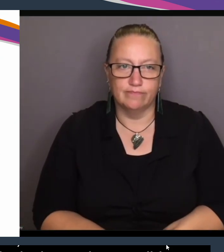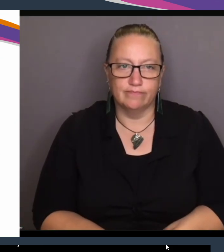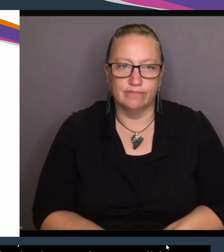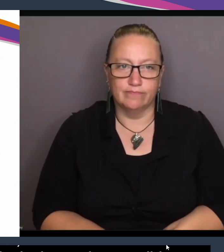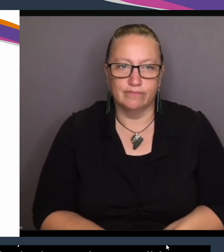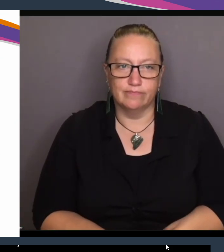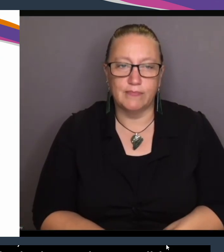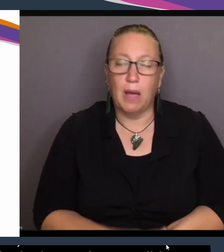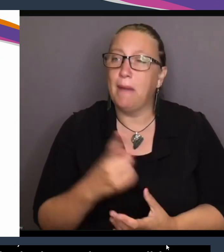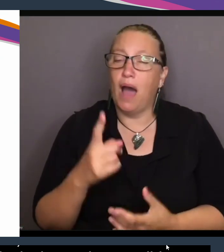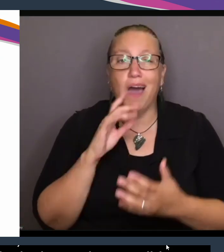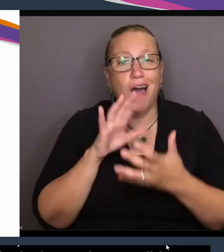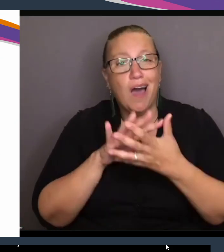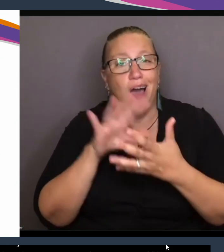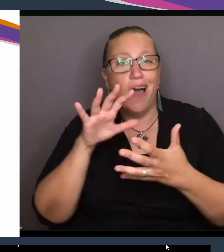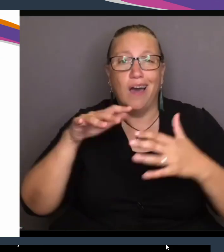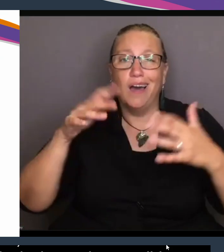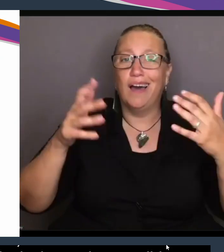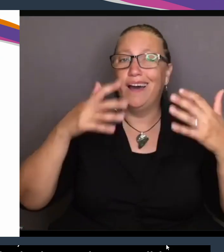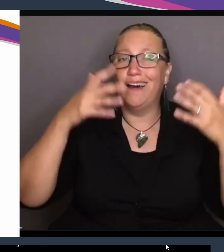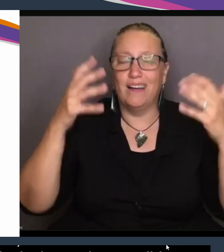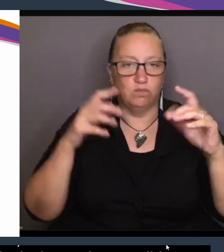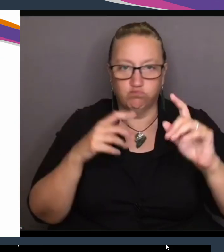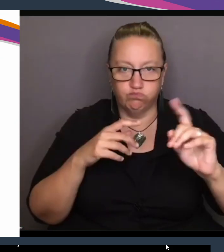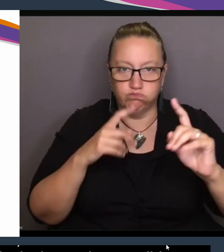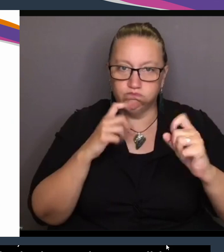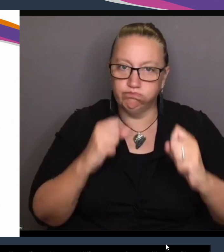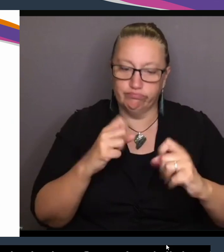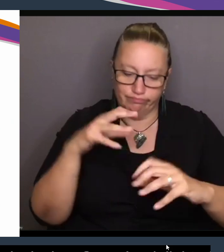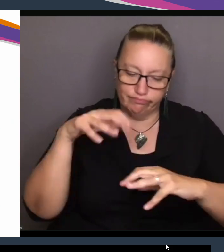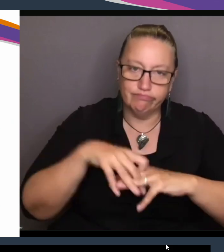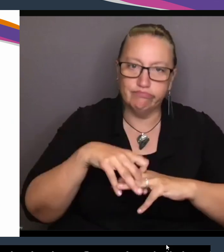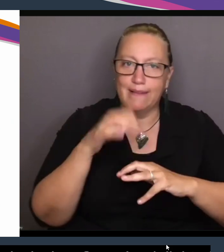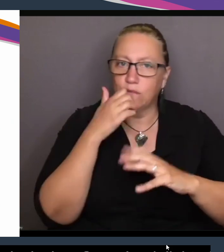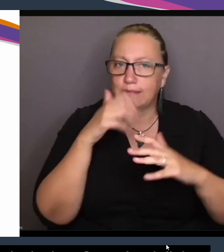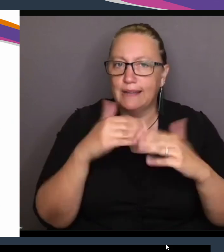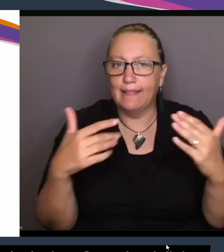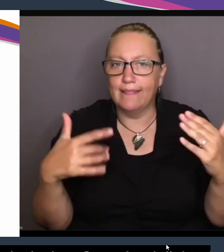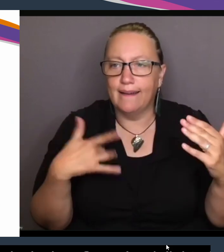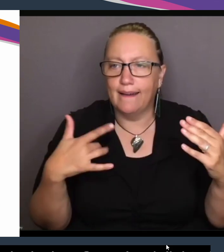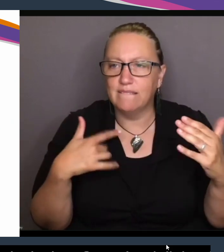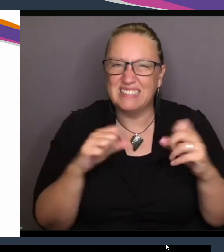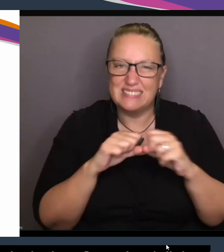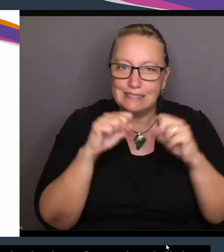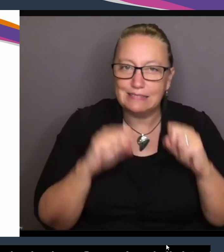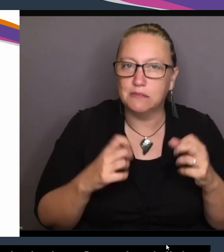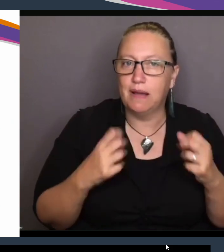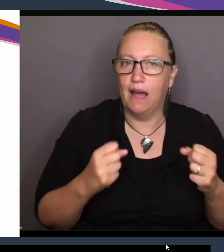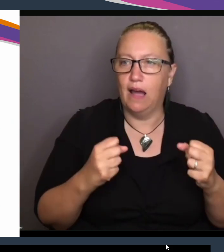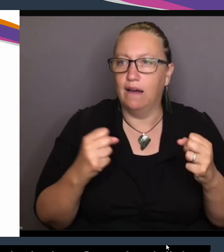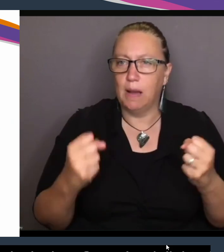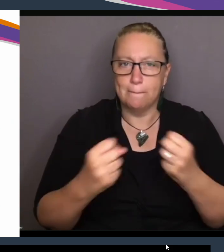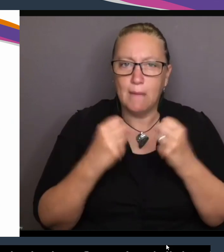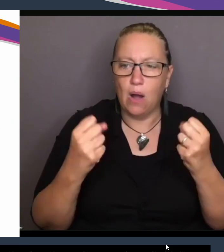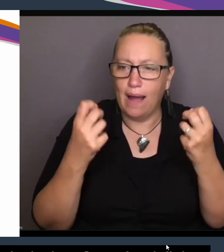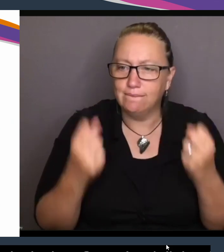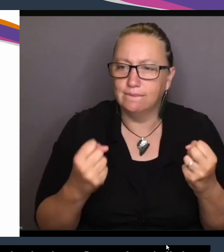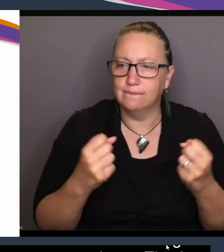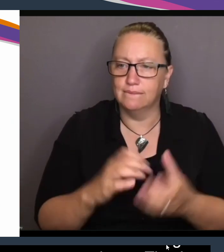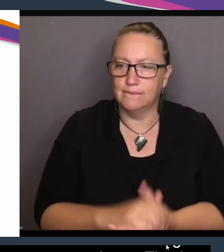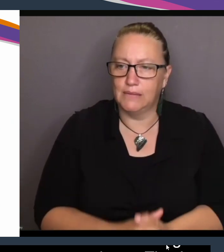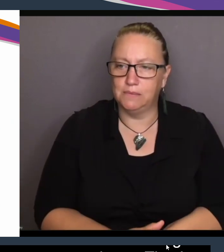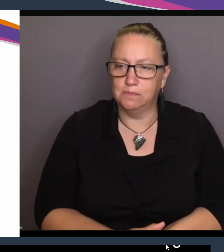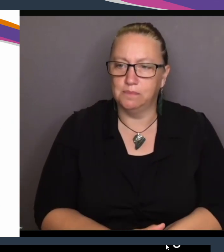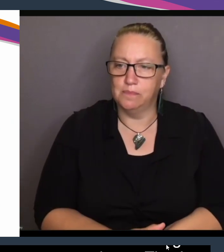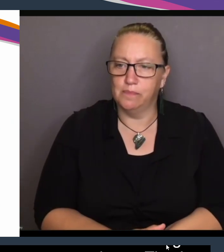abstract themes, as you know. They're about everyday life, they're about systems, and they're about power. And we know these topics link to